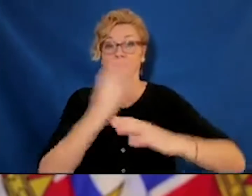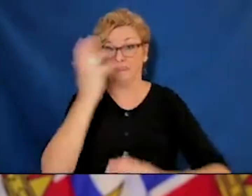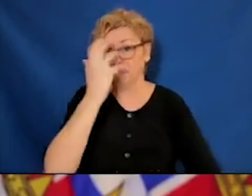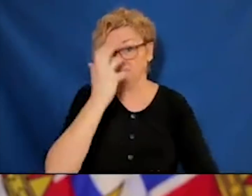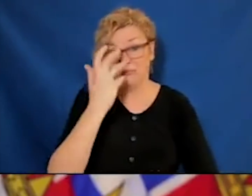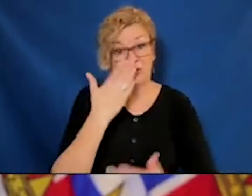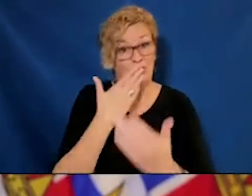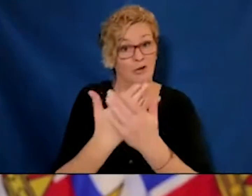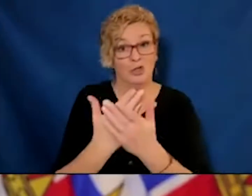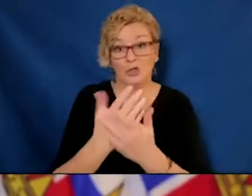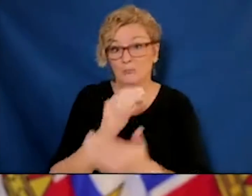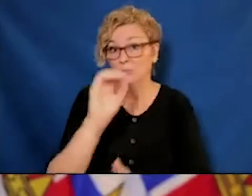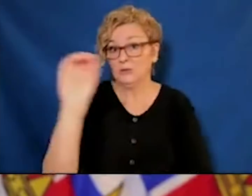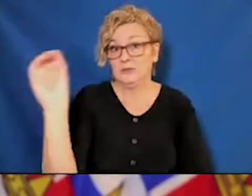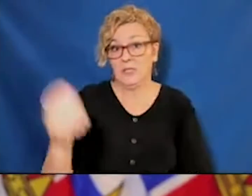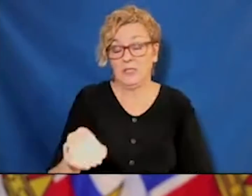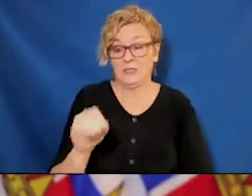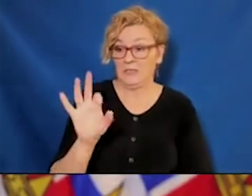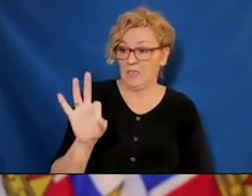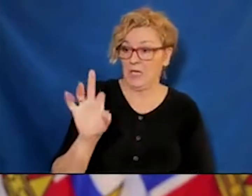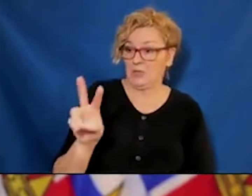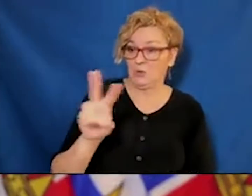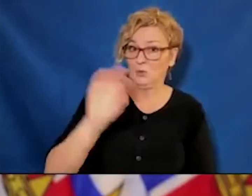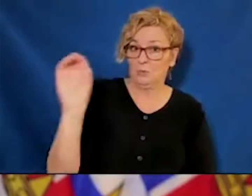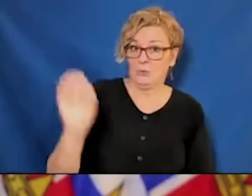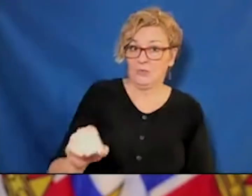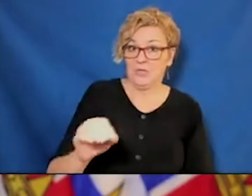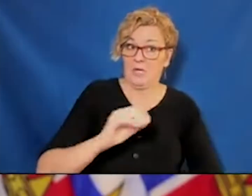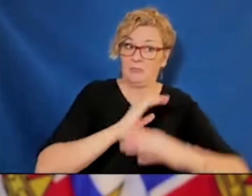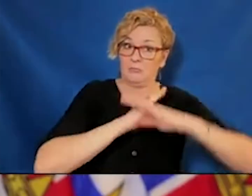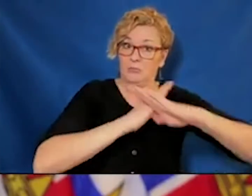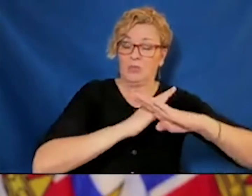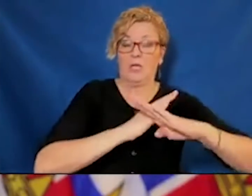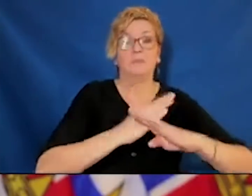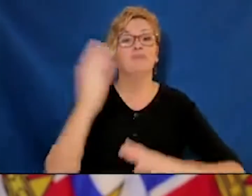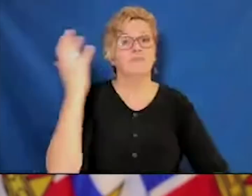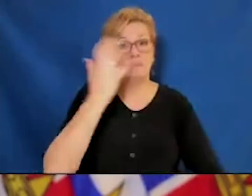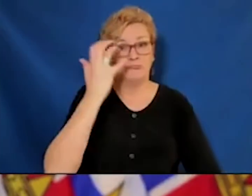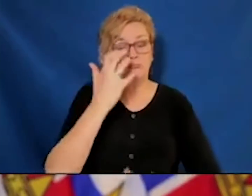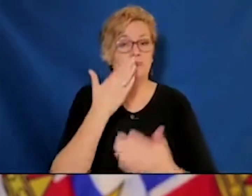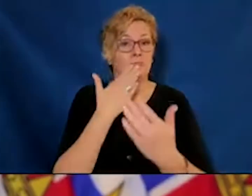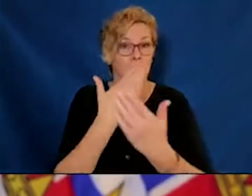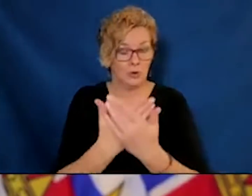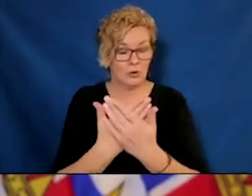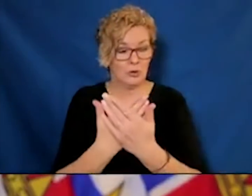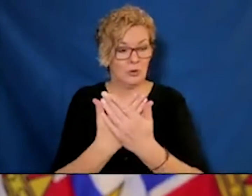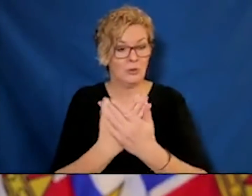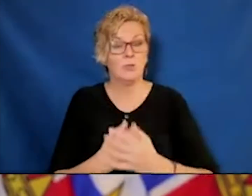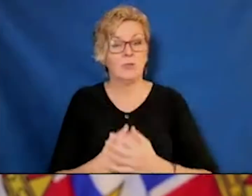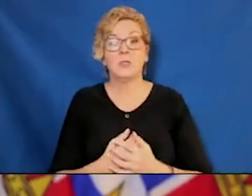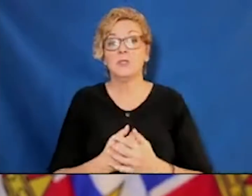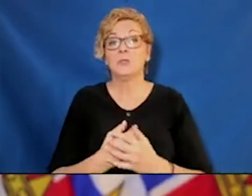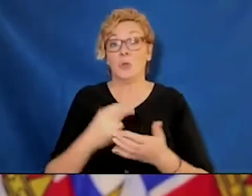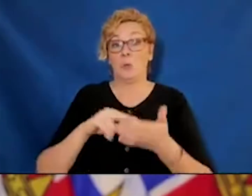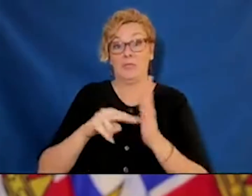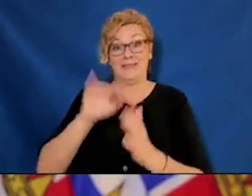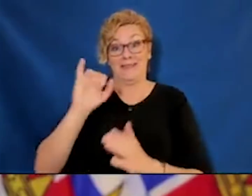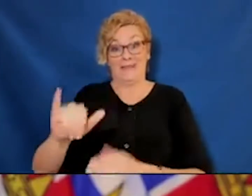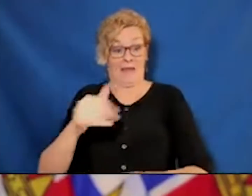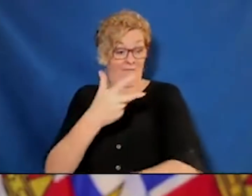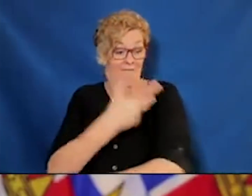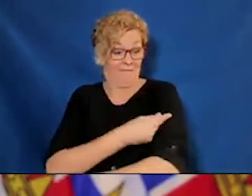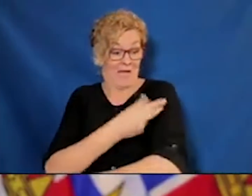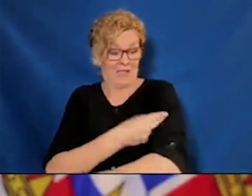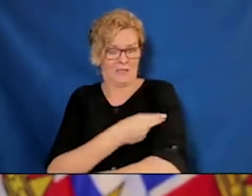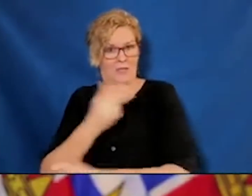looking at an immunization program. What we're learning is that this short-term protection is achieved rapidly and is very